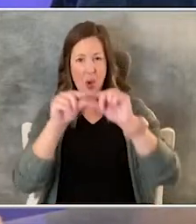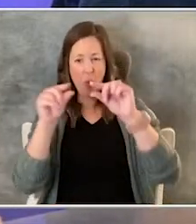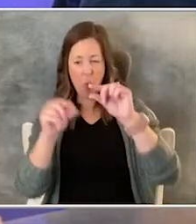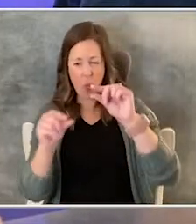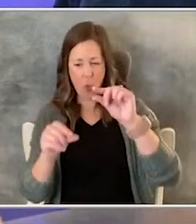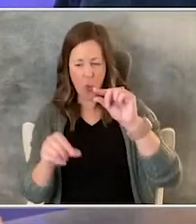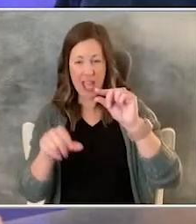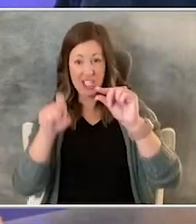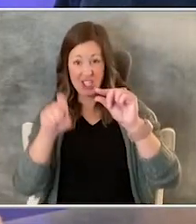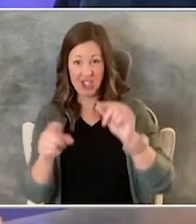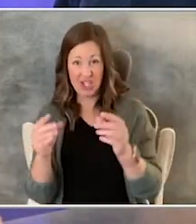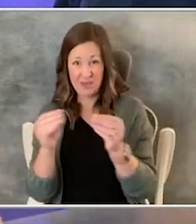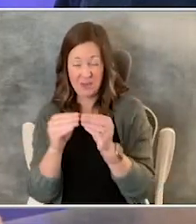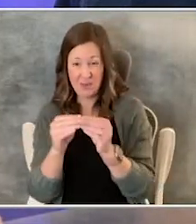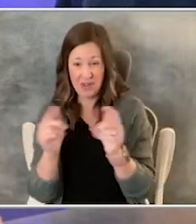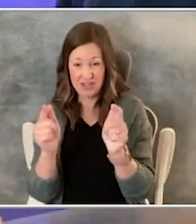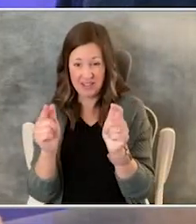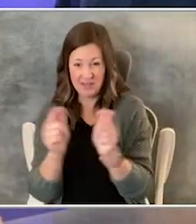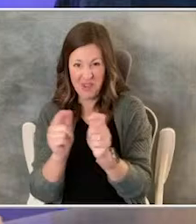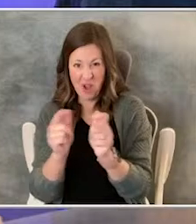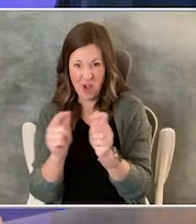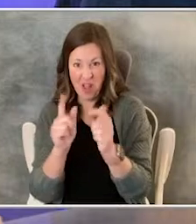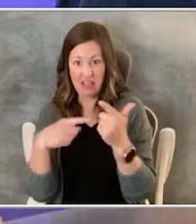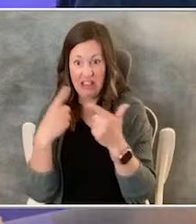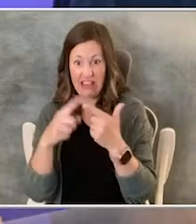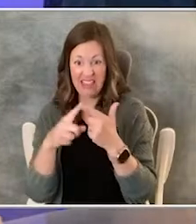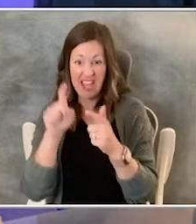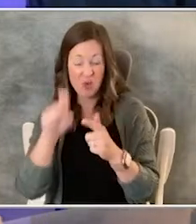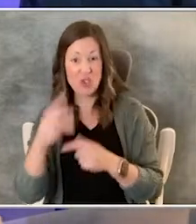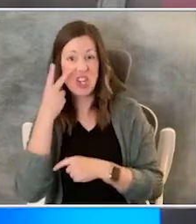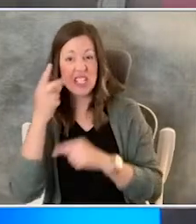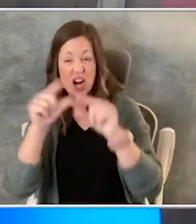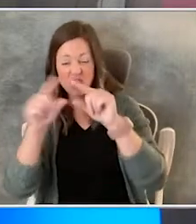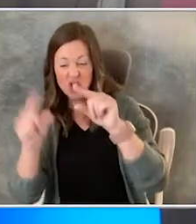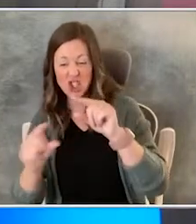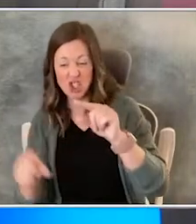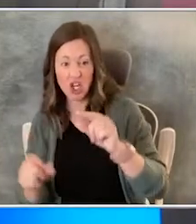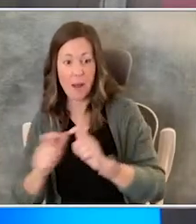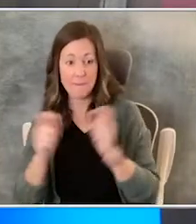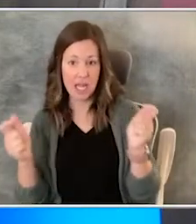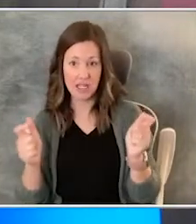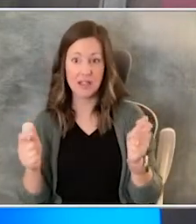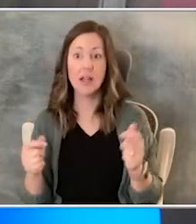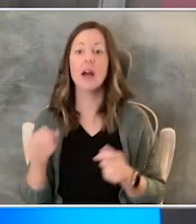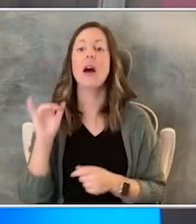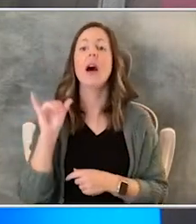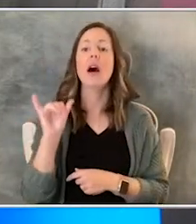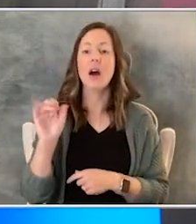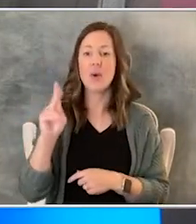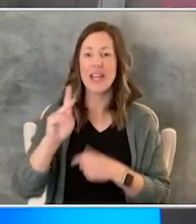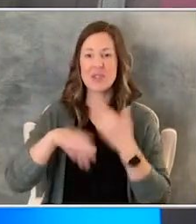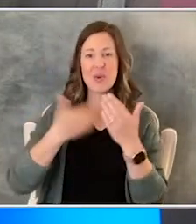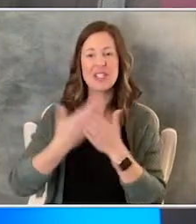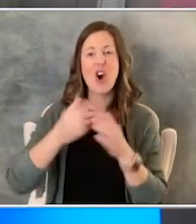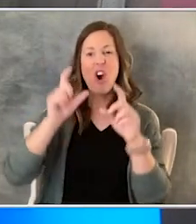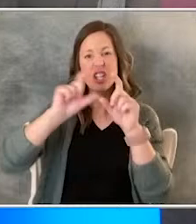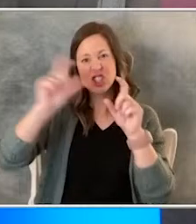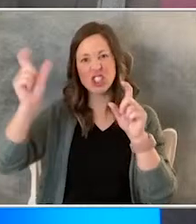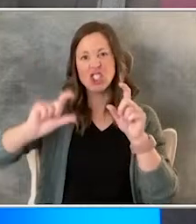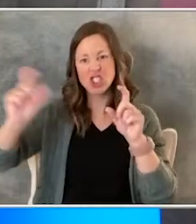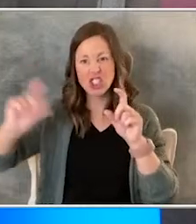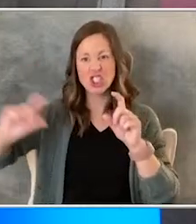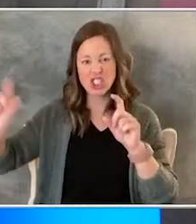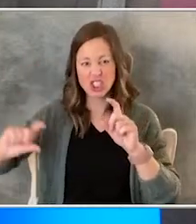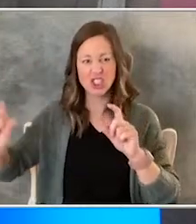some people can tolerate it very well, and some people tolerate it very poorly. So the heart muscle is a